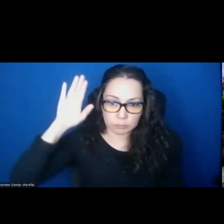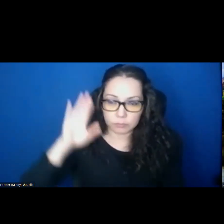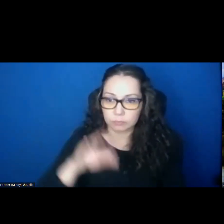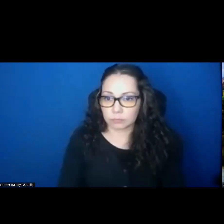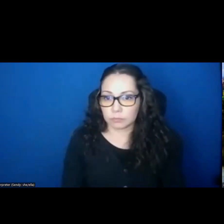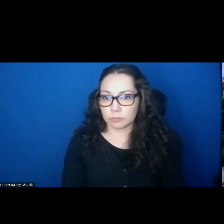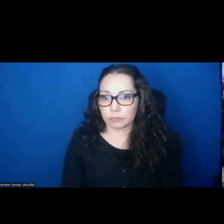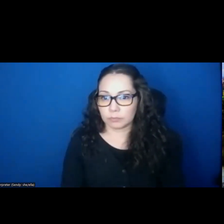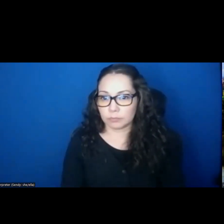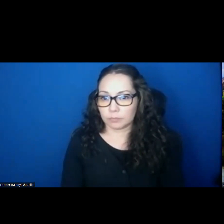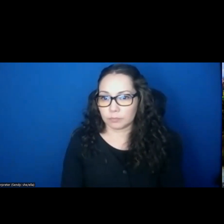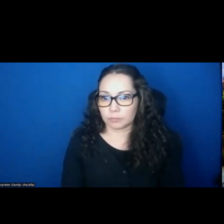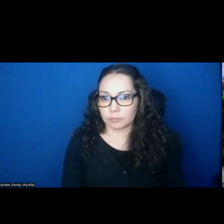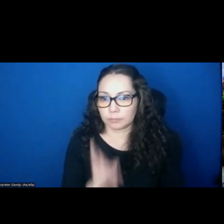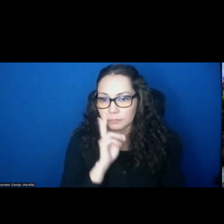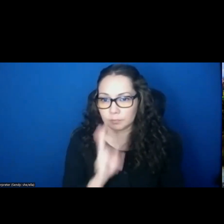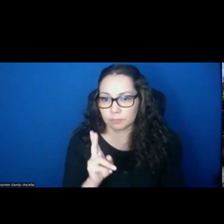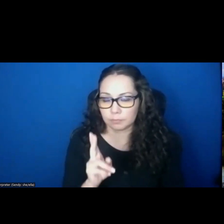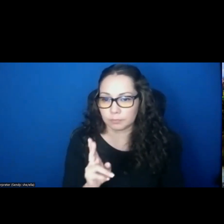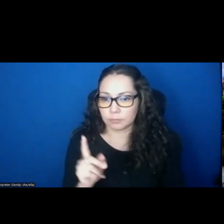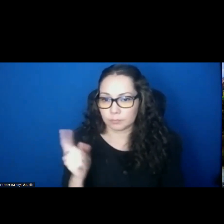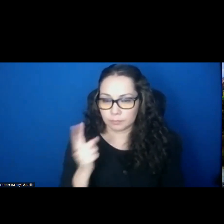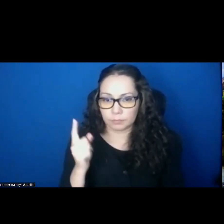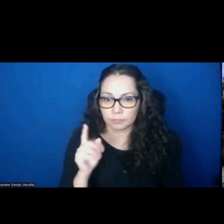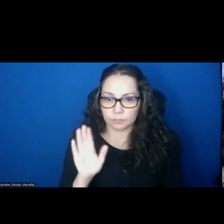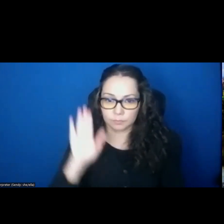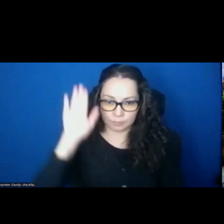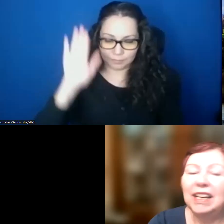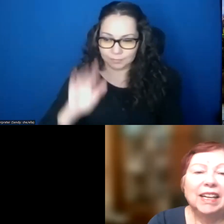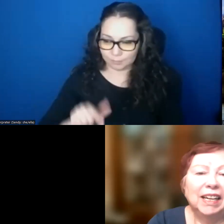hand. Happy to. Thank you so much.